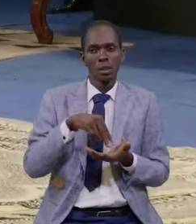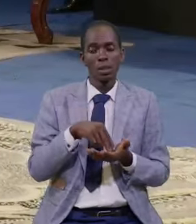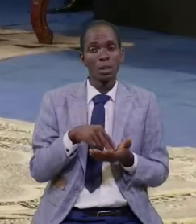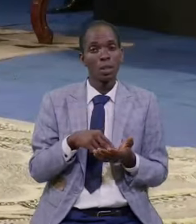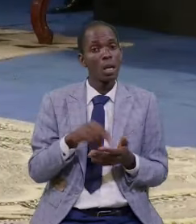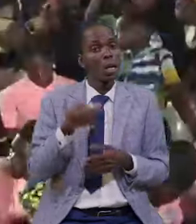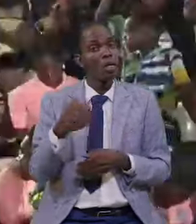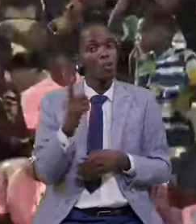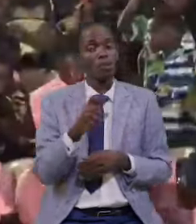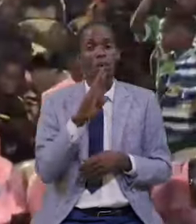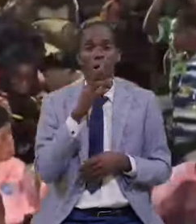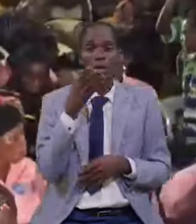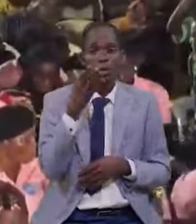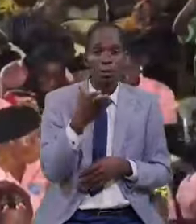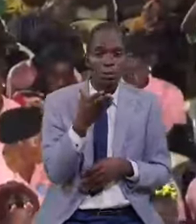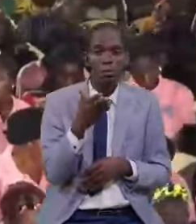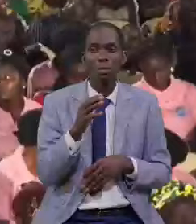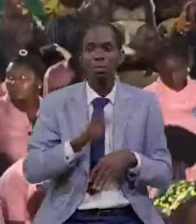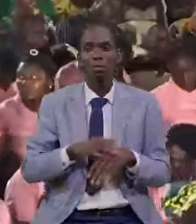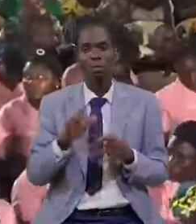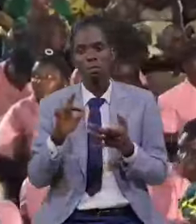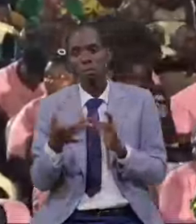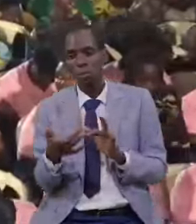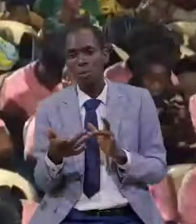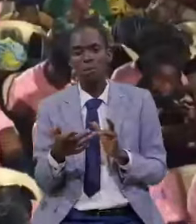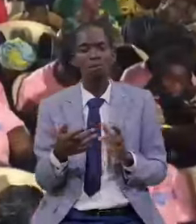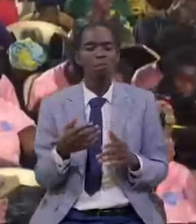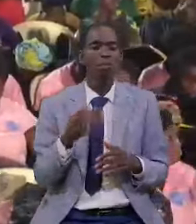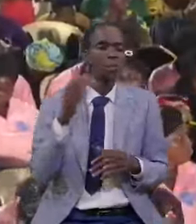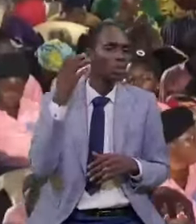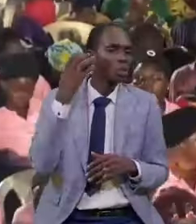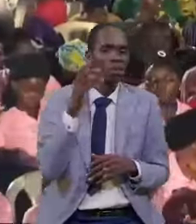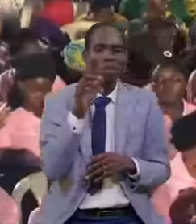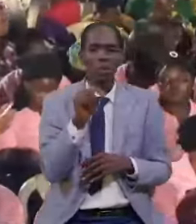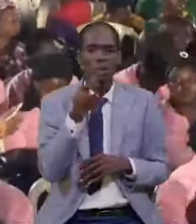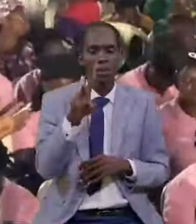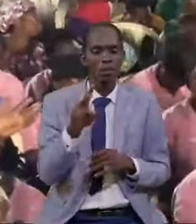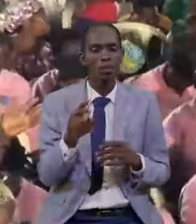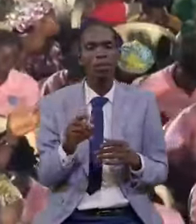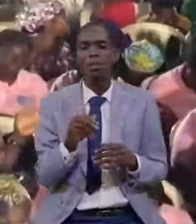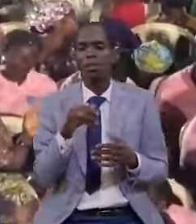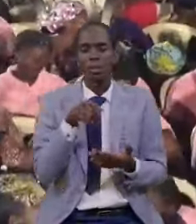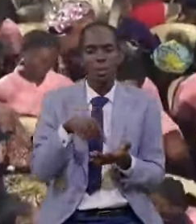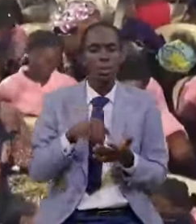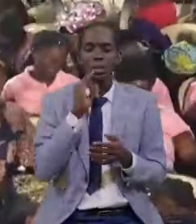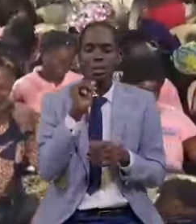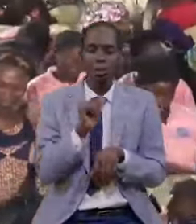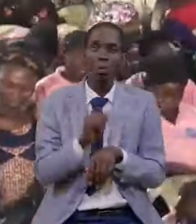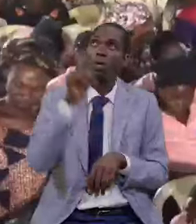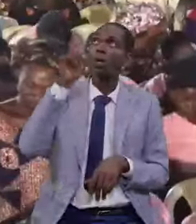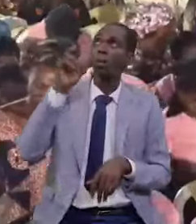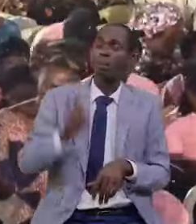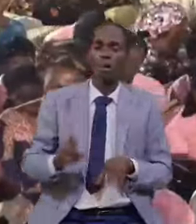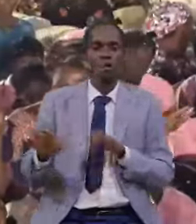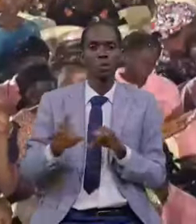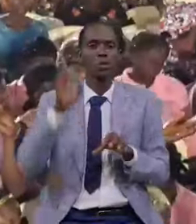are, online, radio, television, this is the work he must do to give you salvation. As you raise up